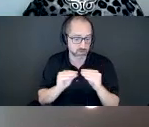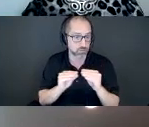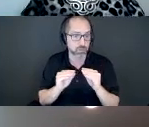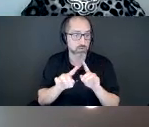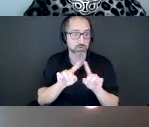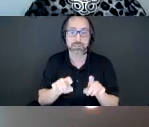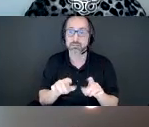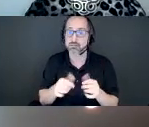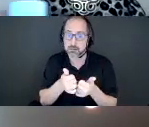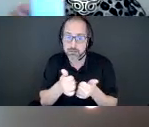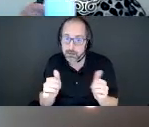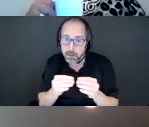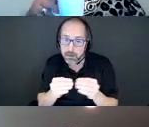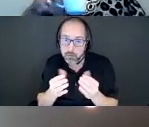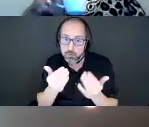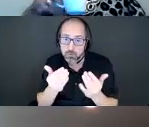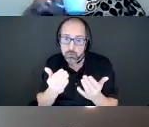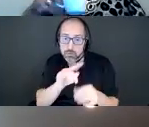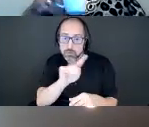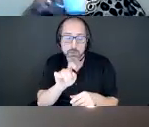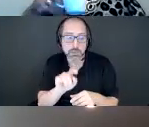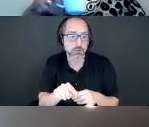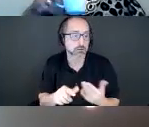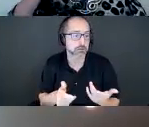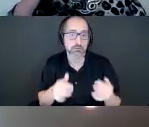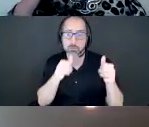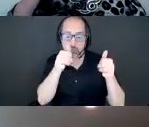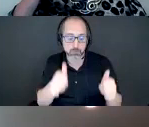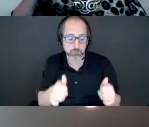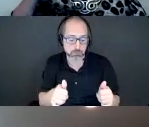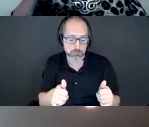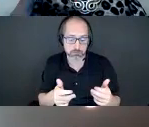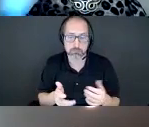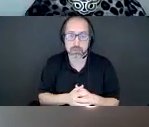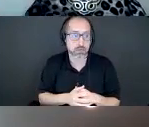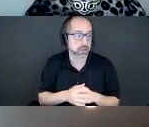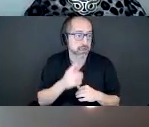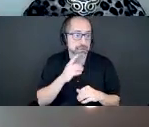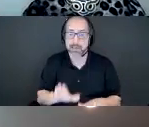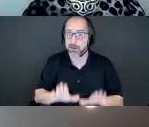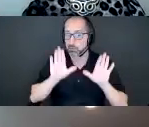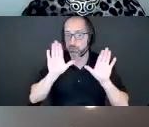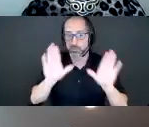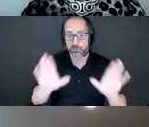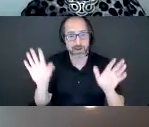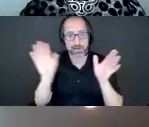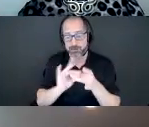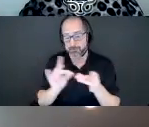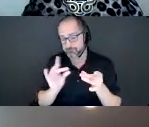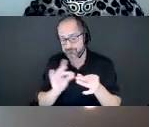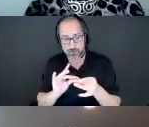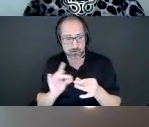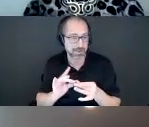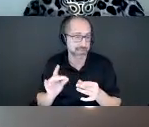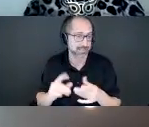have anything that they would like to post? I don't think I've missed anything. It's been great comments and suggestions, and people post some